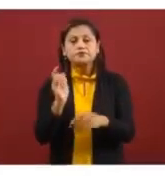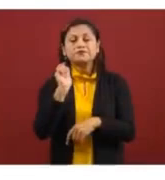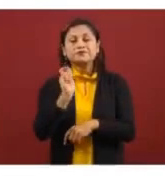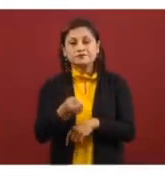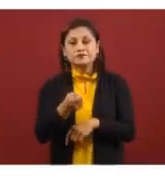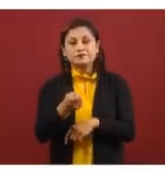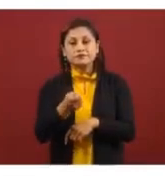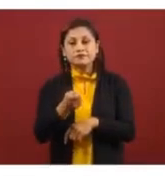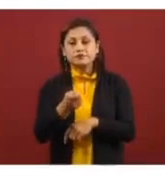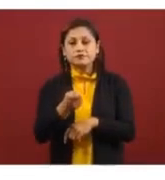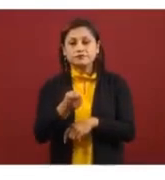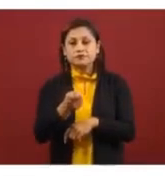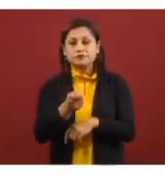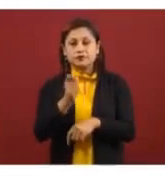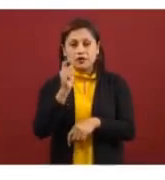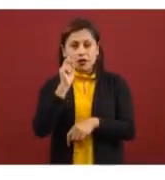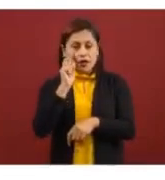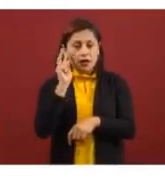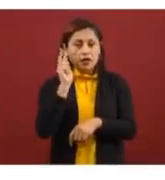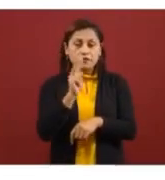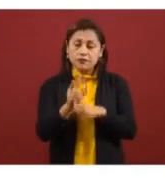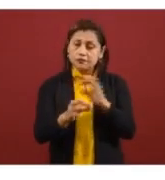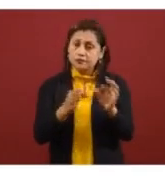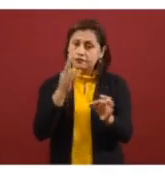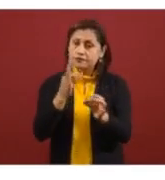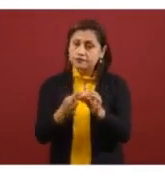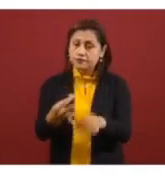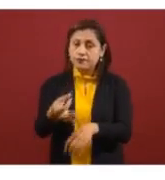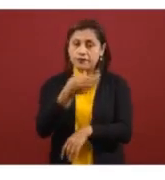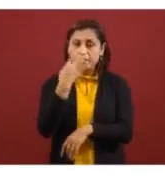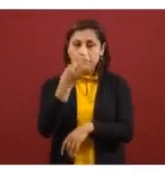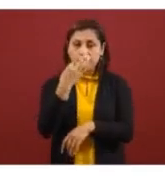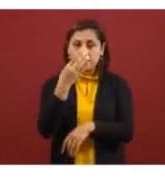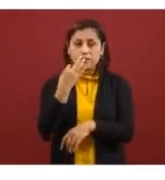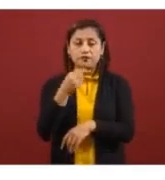to guarantee that there won't be a shortage of